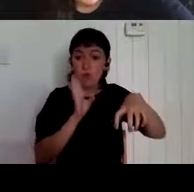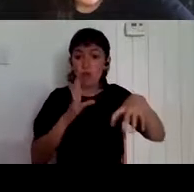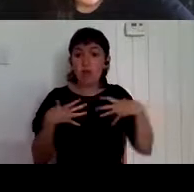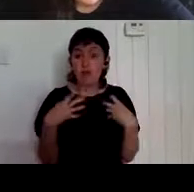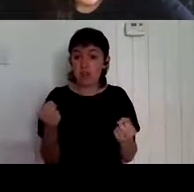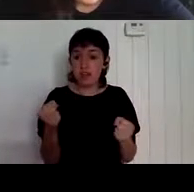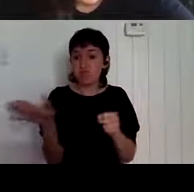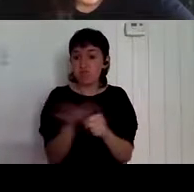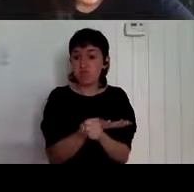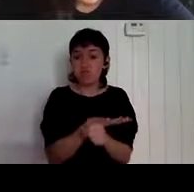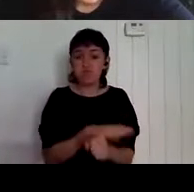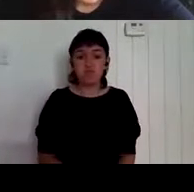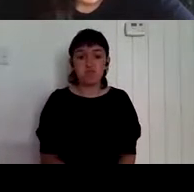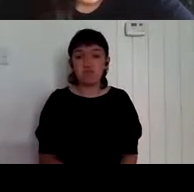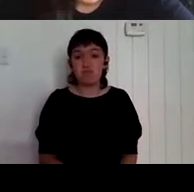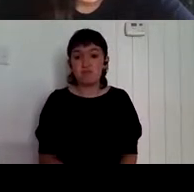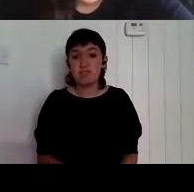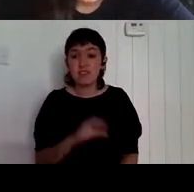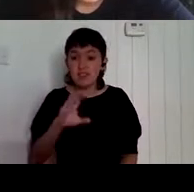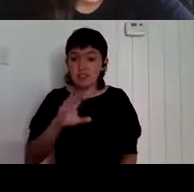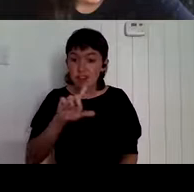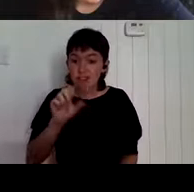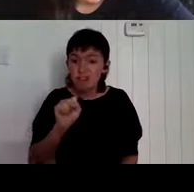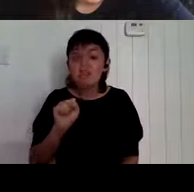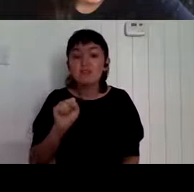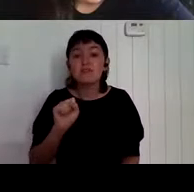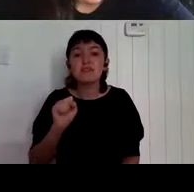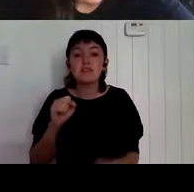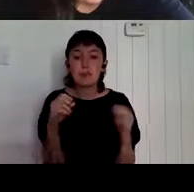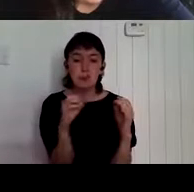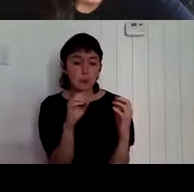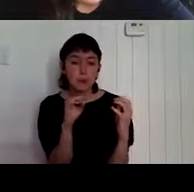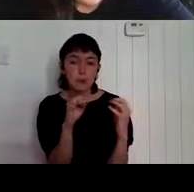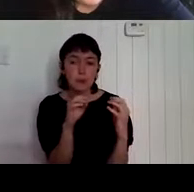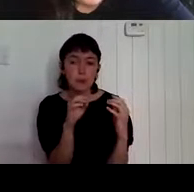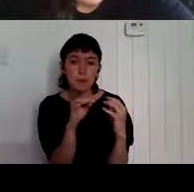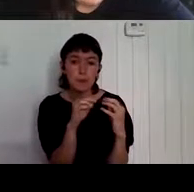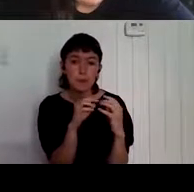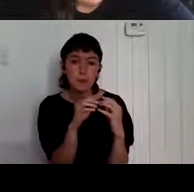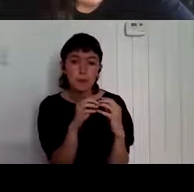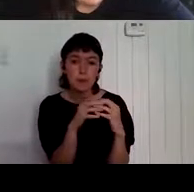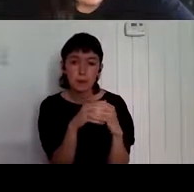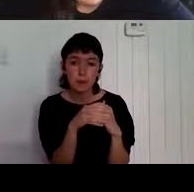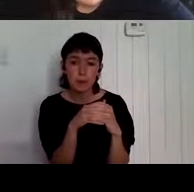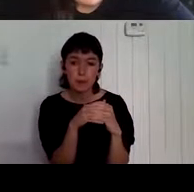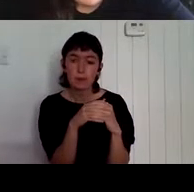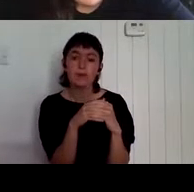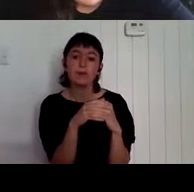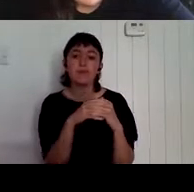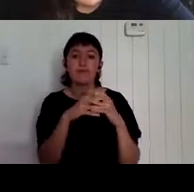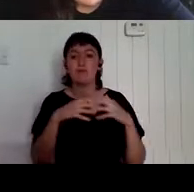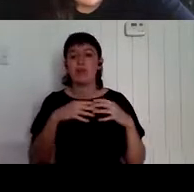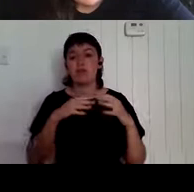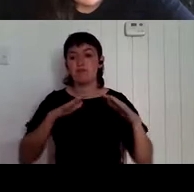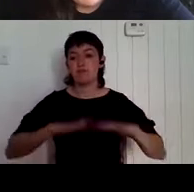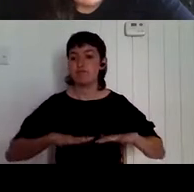And these cells are going to just crawl, and they're crawling towards each other. And then they're knitting themselves back up, and then they'll relax eventually, and